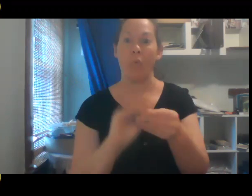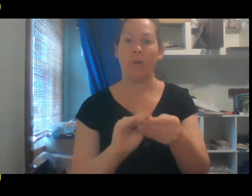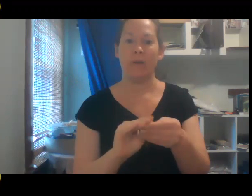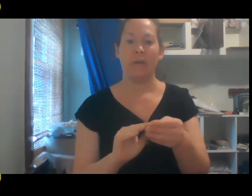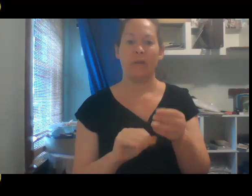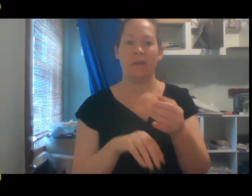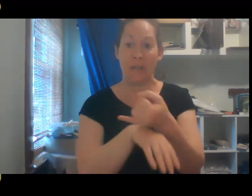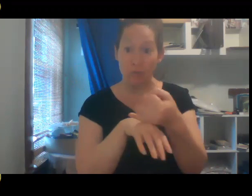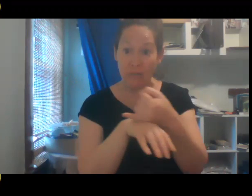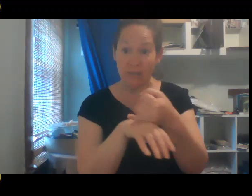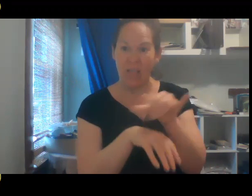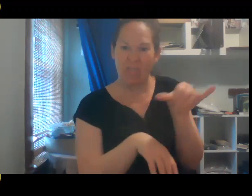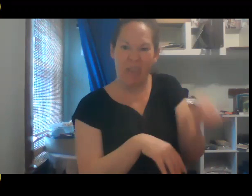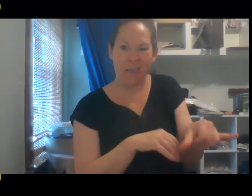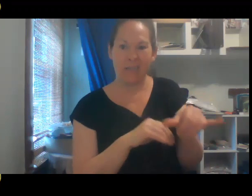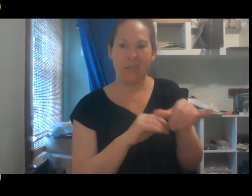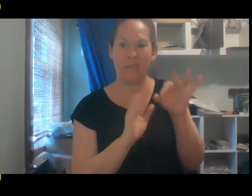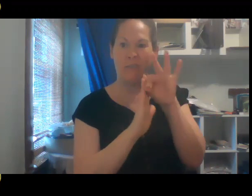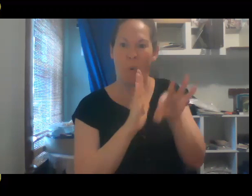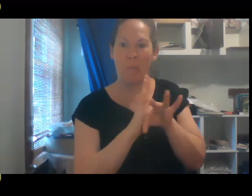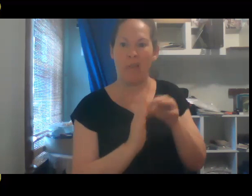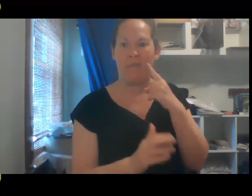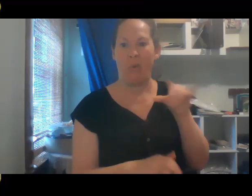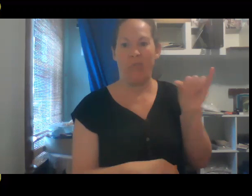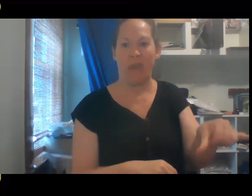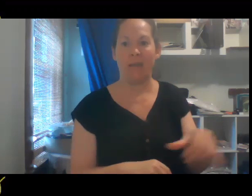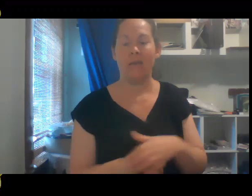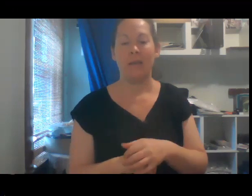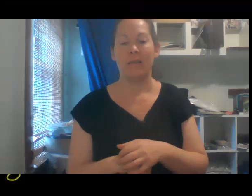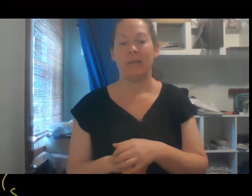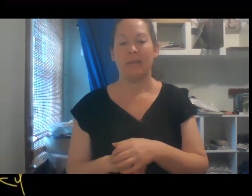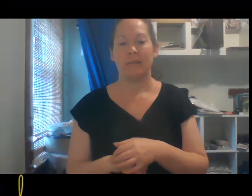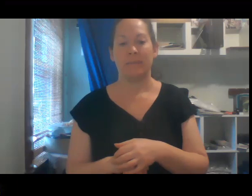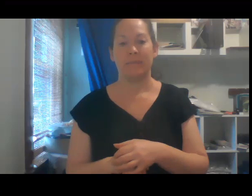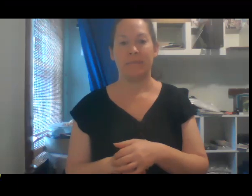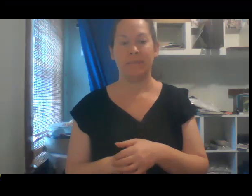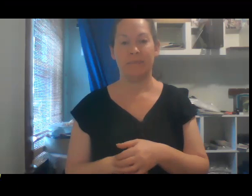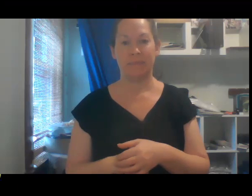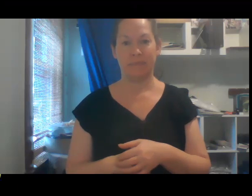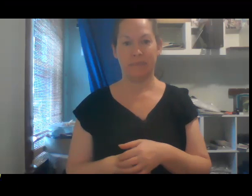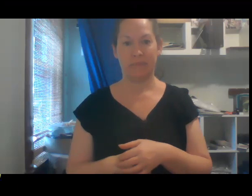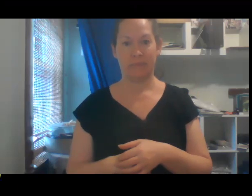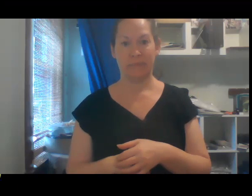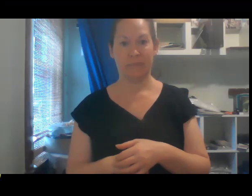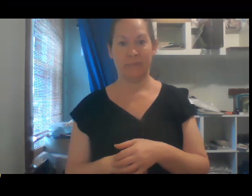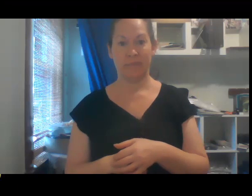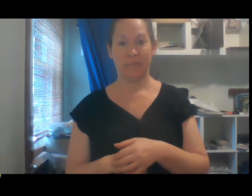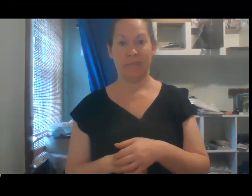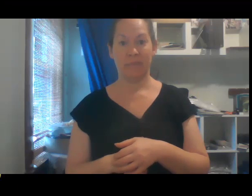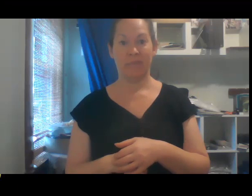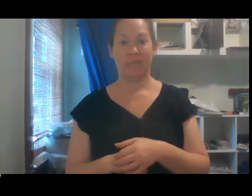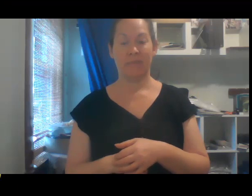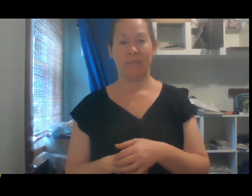you want to use this formula. For anything that is compounded, you want to use this